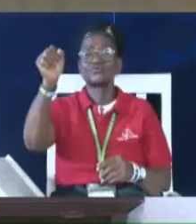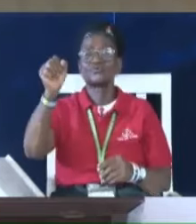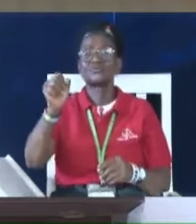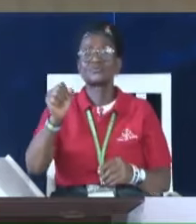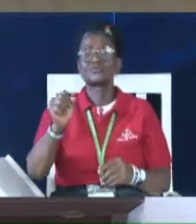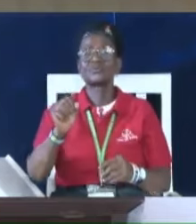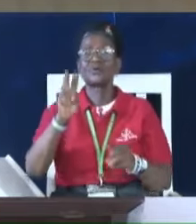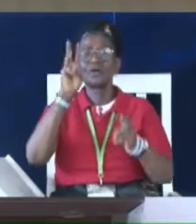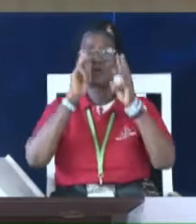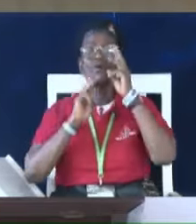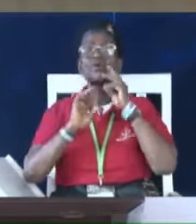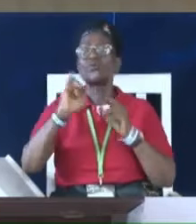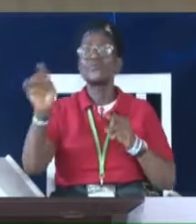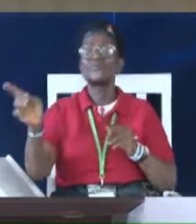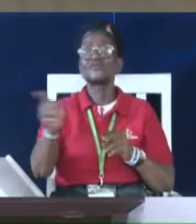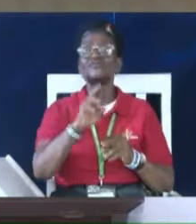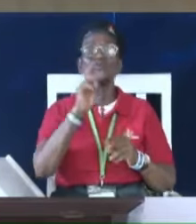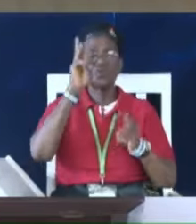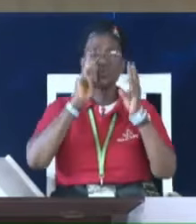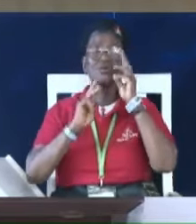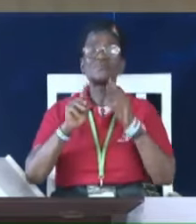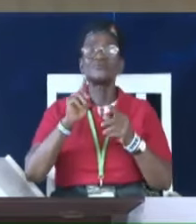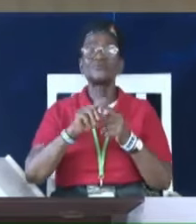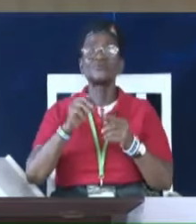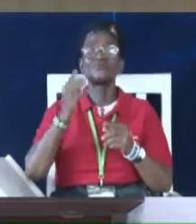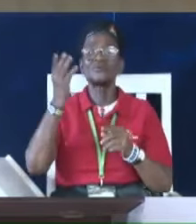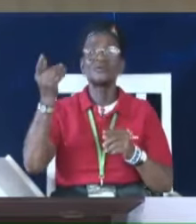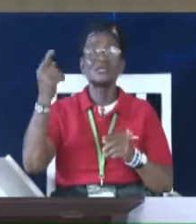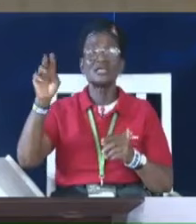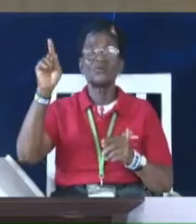There's the weeping, you are weeping for the one who is weeping.